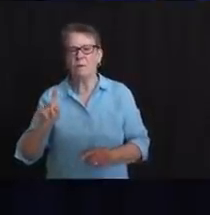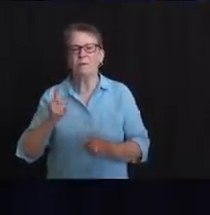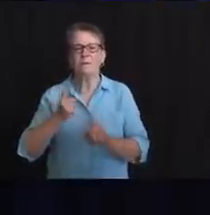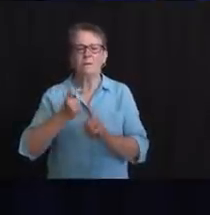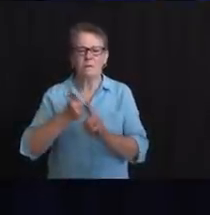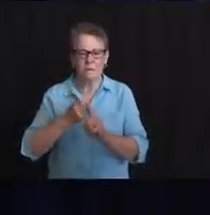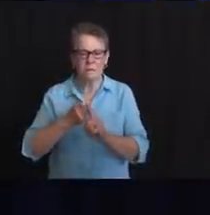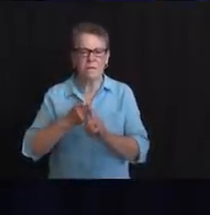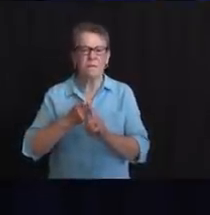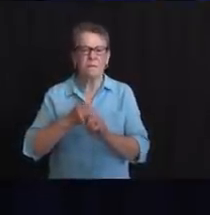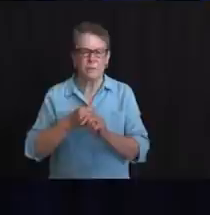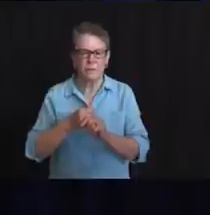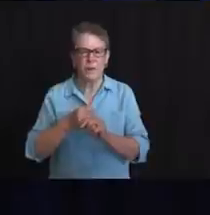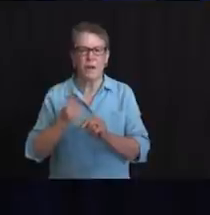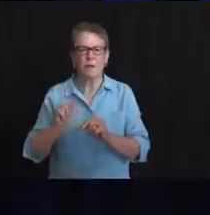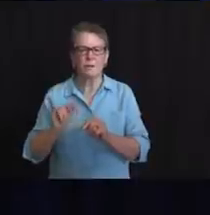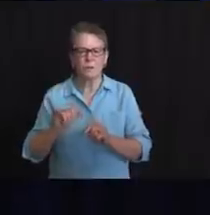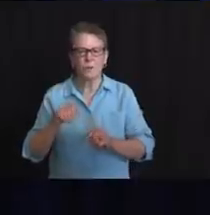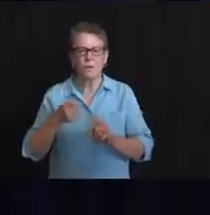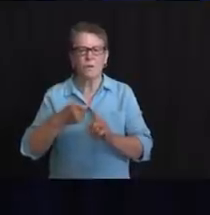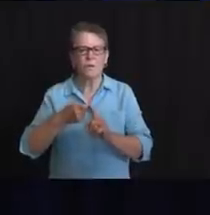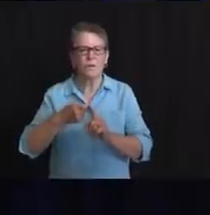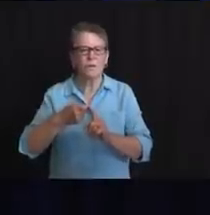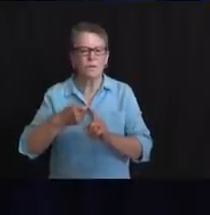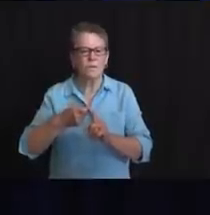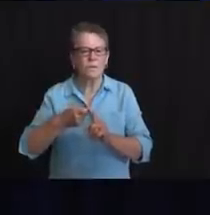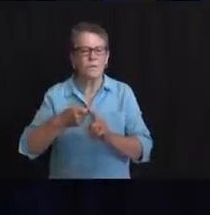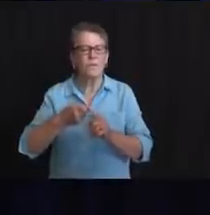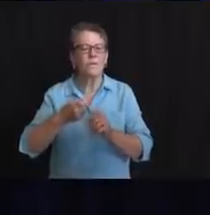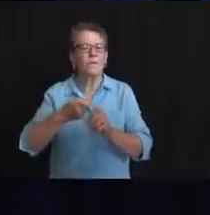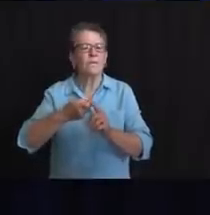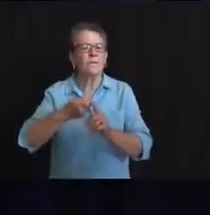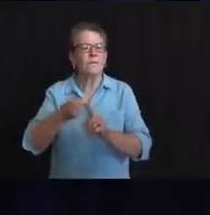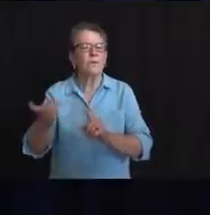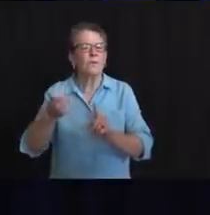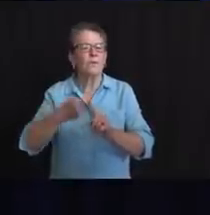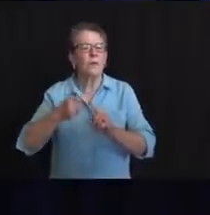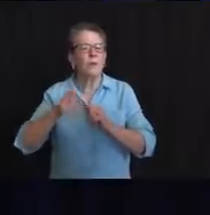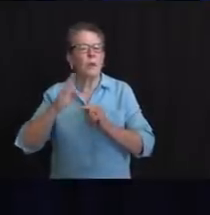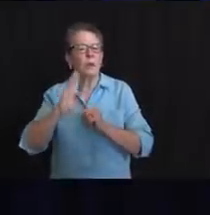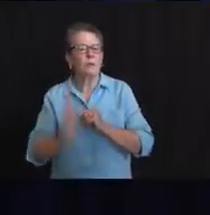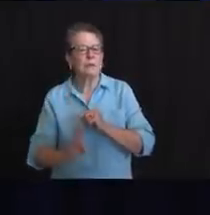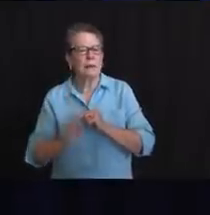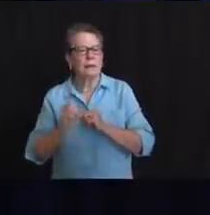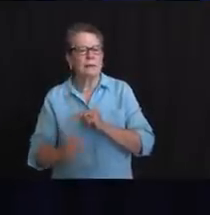the Brazilian variant P1, 11 reports of the South African variant